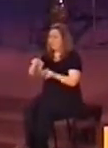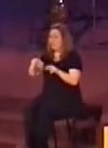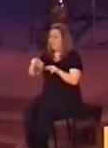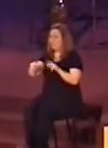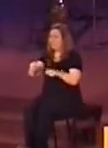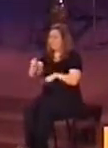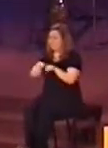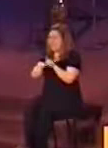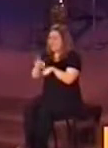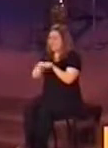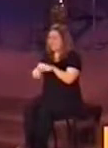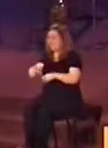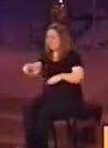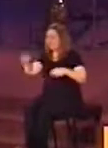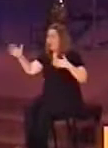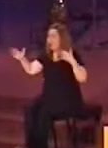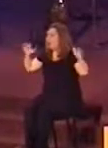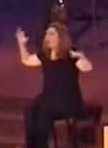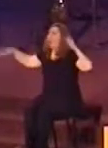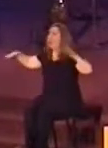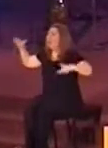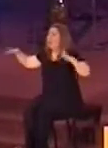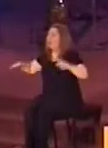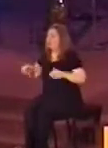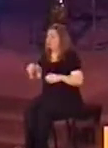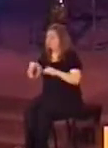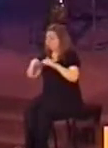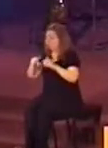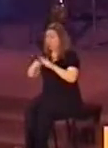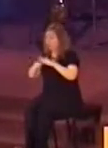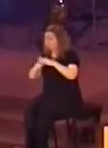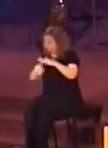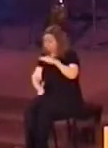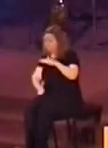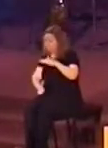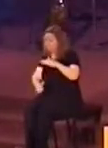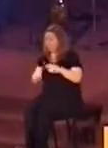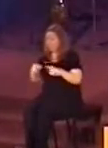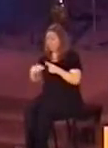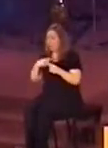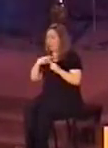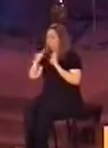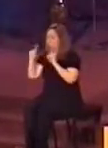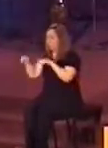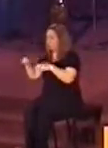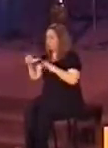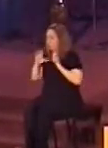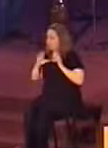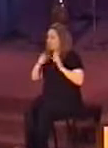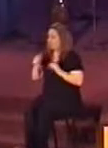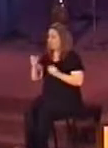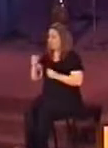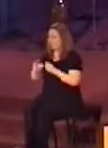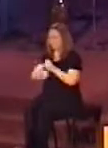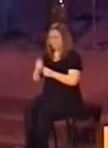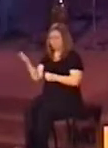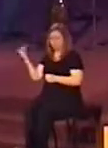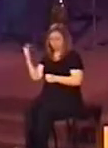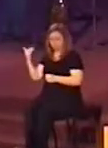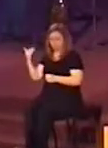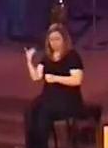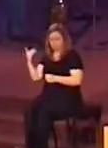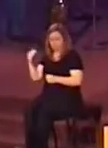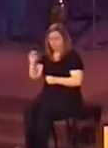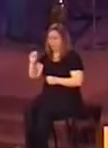I mean, they're drowning. Right? I mean, they're drowning. When I was on vacation a few years ago, we were at Outer